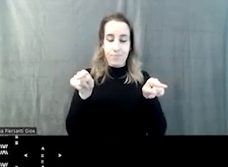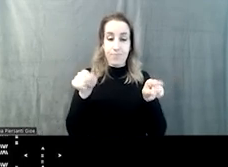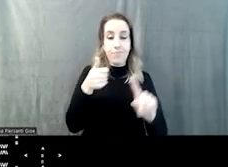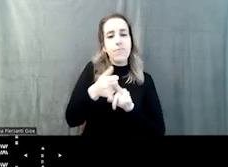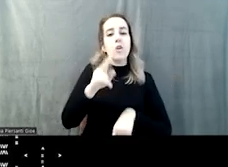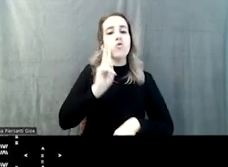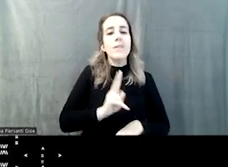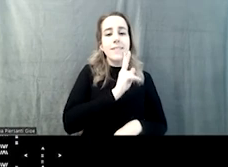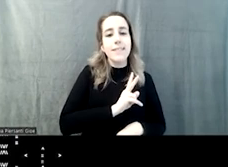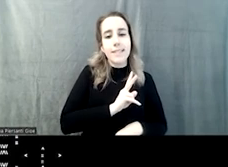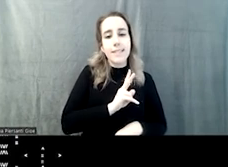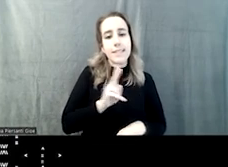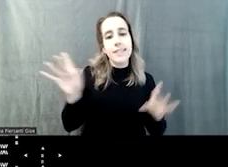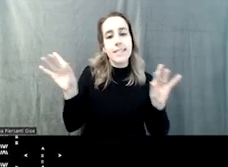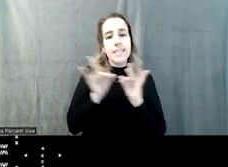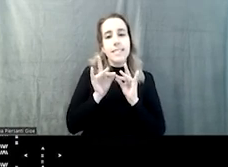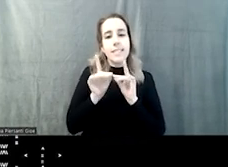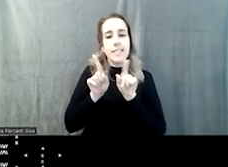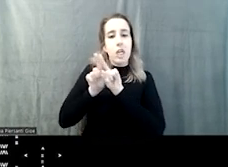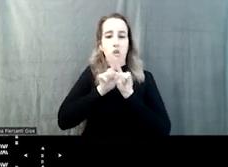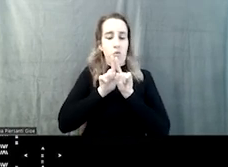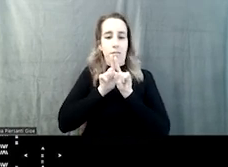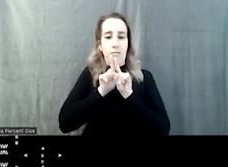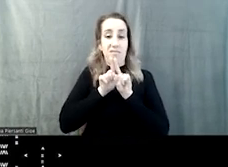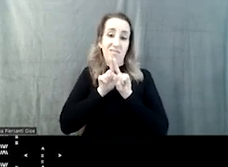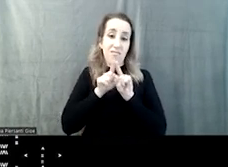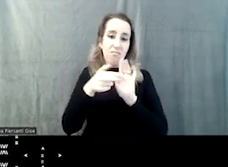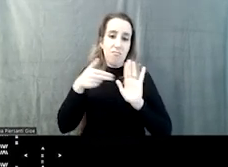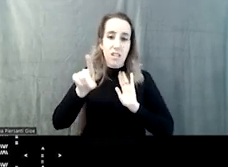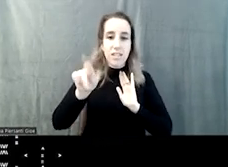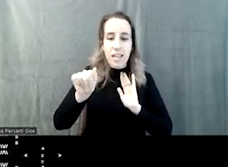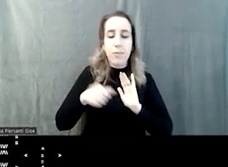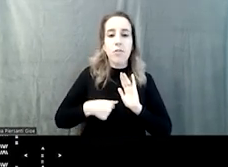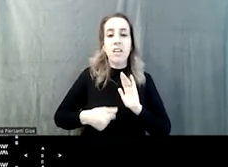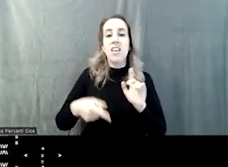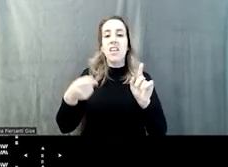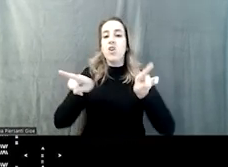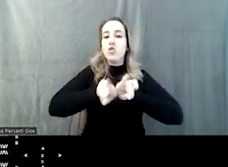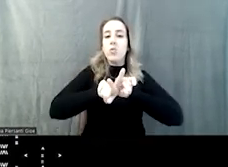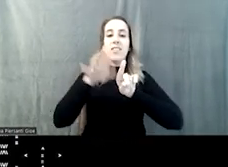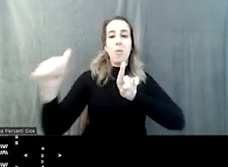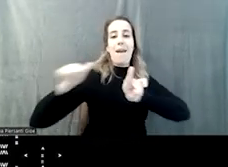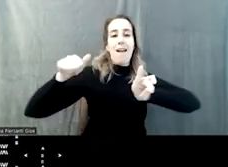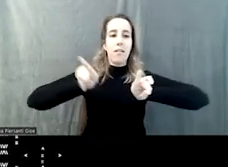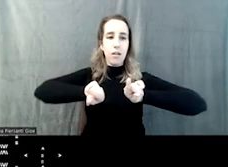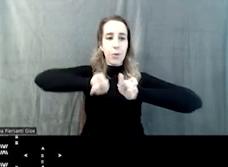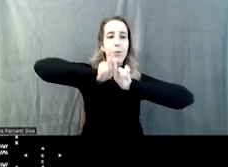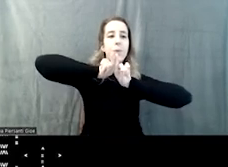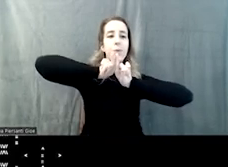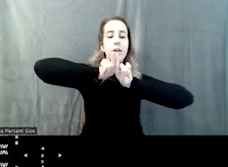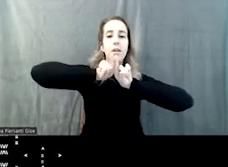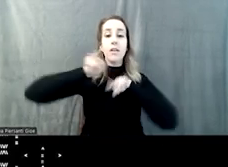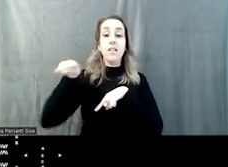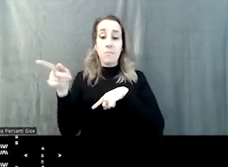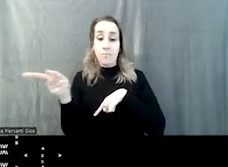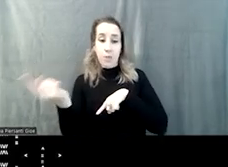they're twins, they were conjoined twins, so they're disabled, and they were joined by their back, and they went to an island and